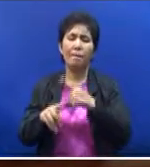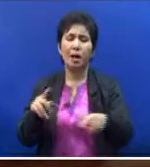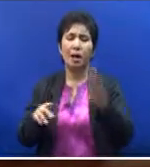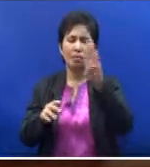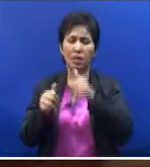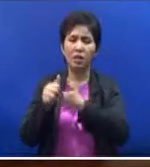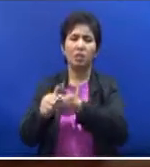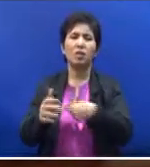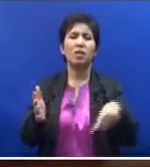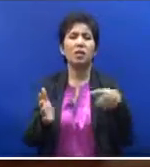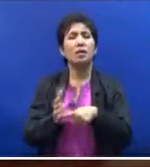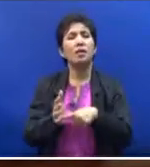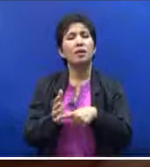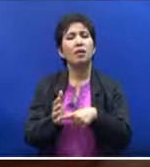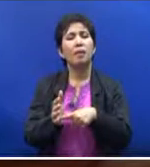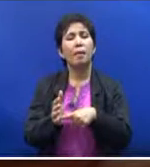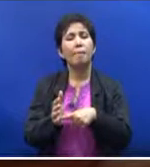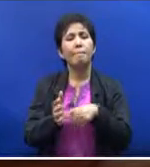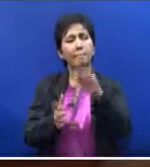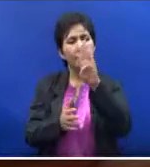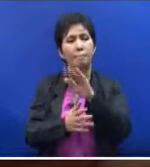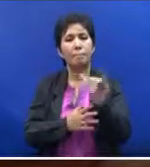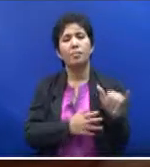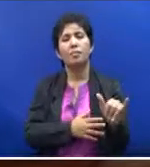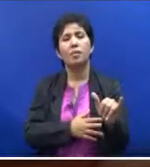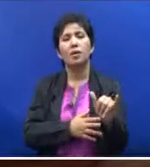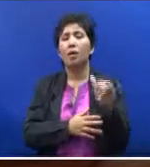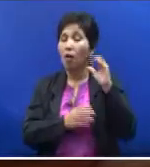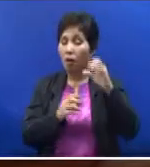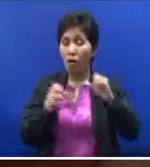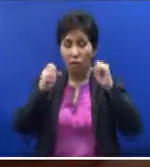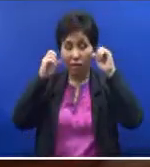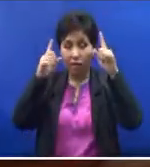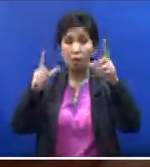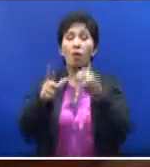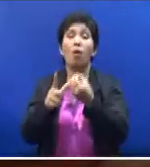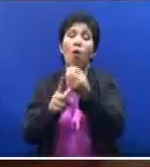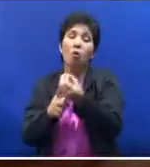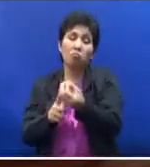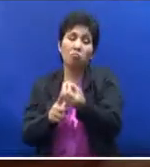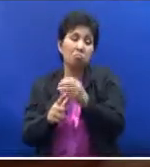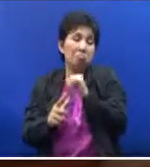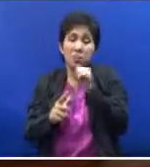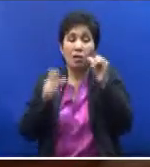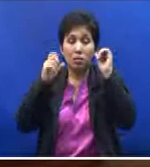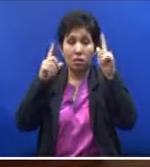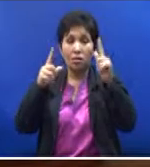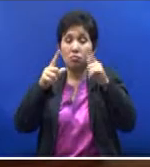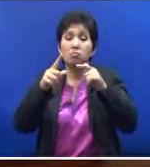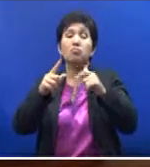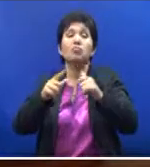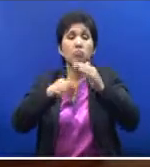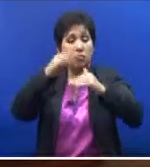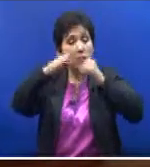by this, okay, it's either by conscious or subconscious, okay, we manage to develop